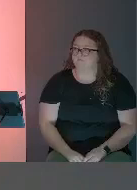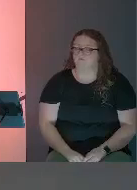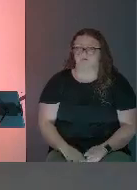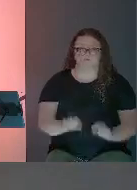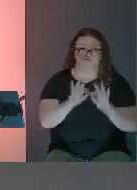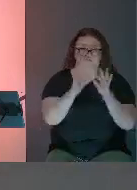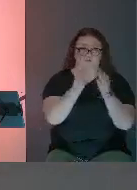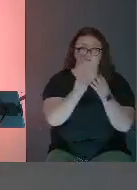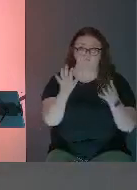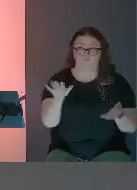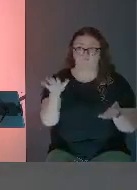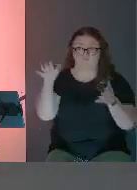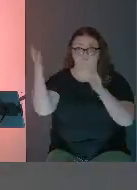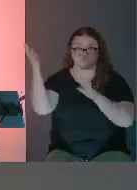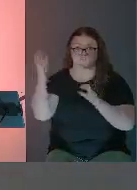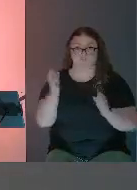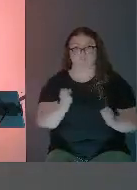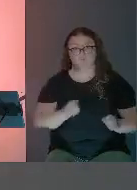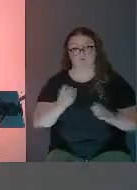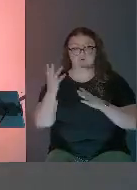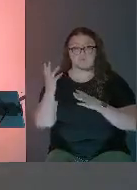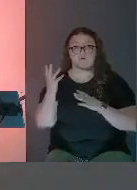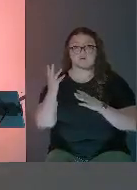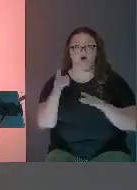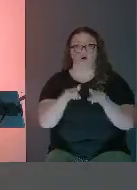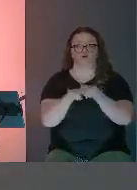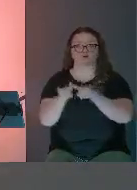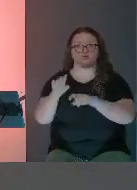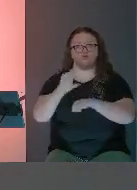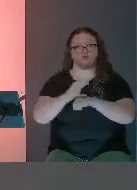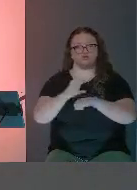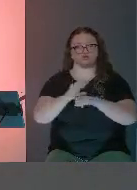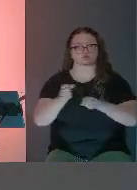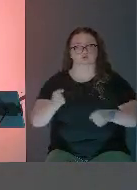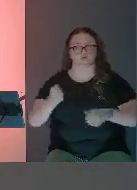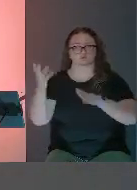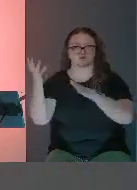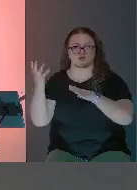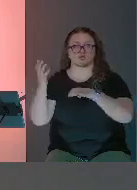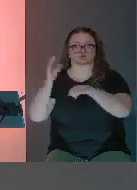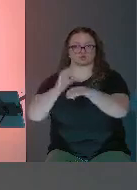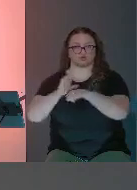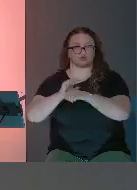so goes the church. So goes the church, so goes the U.S. of A.